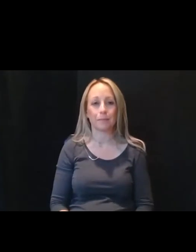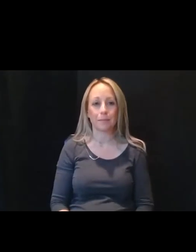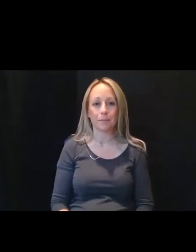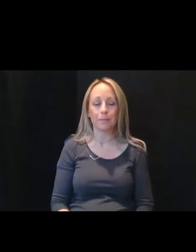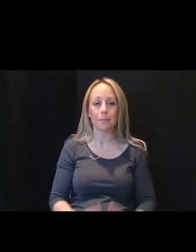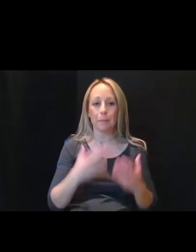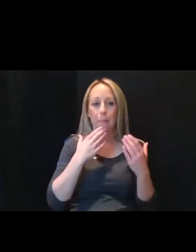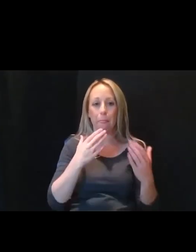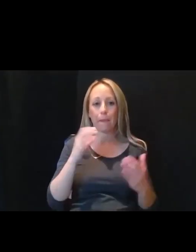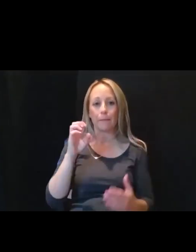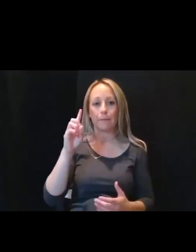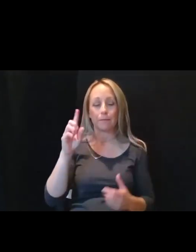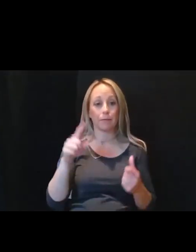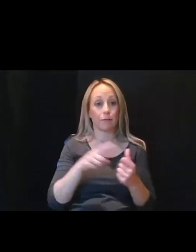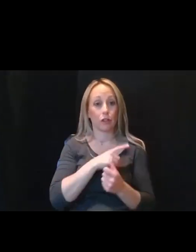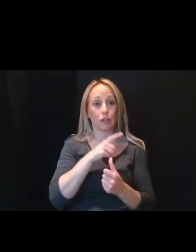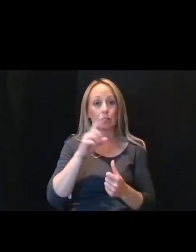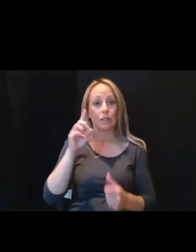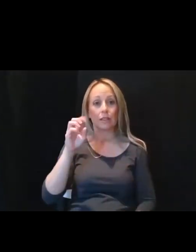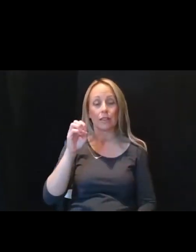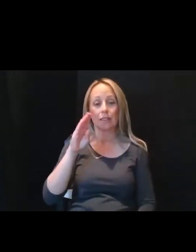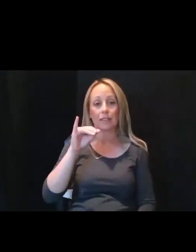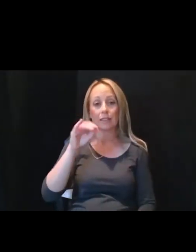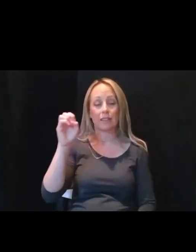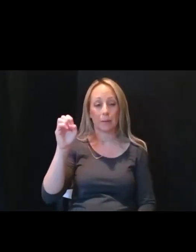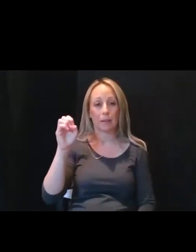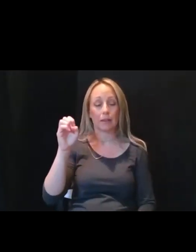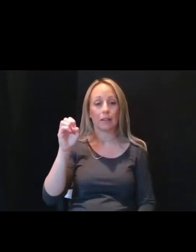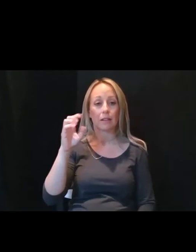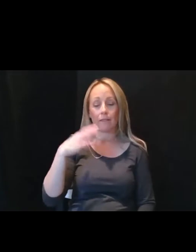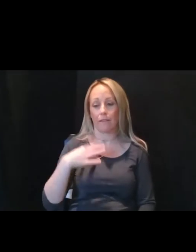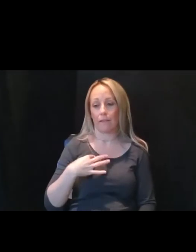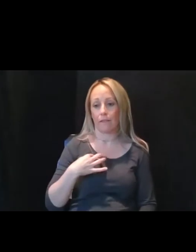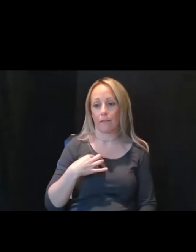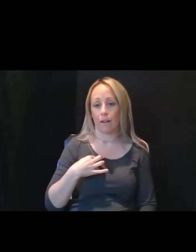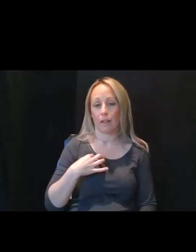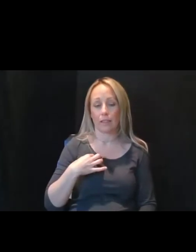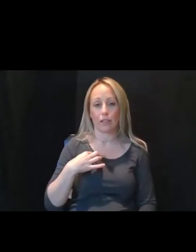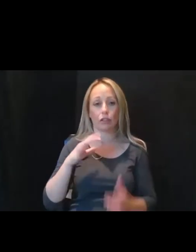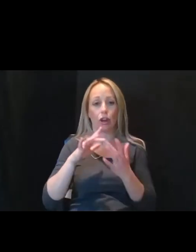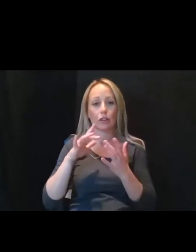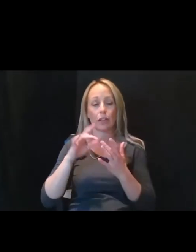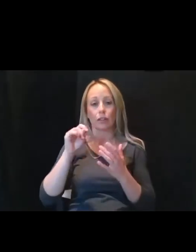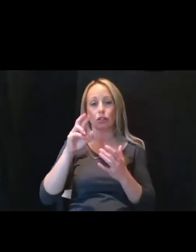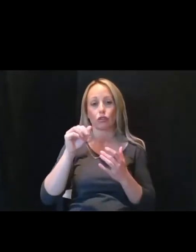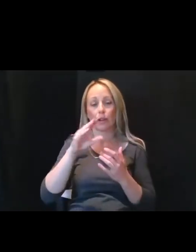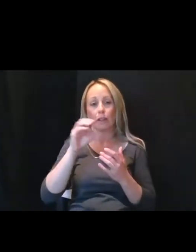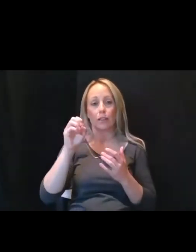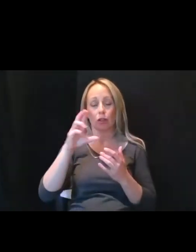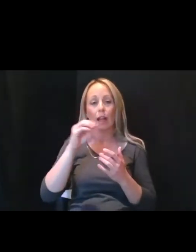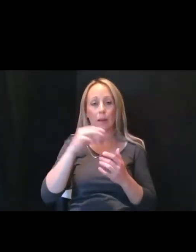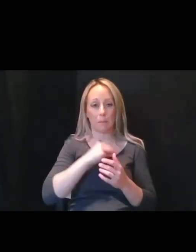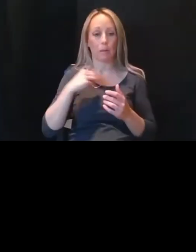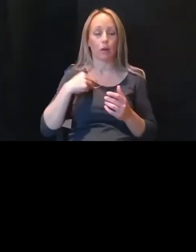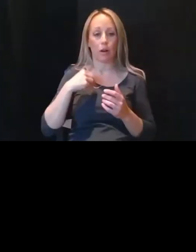Thank you, Ed. We will first hear from Debbie Freiburg, who is a volunteer contact tracer and a member of the Rock Island County Board